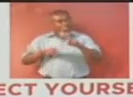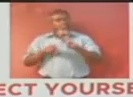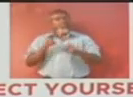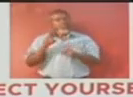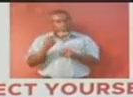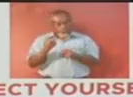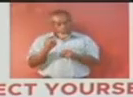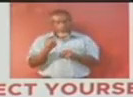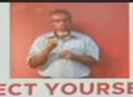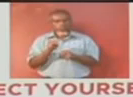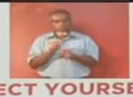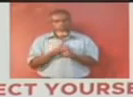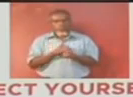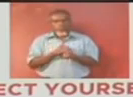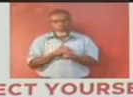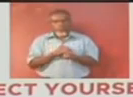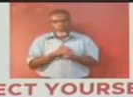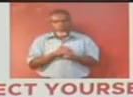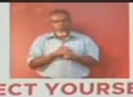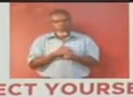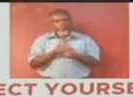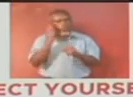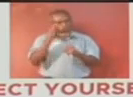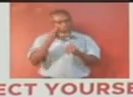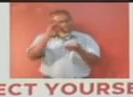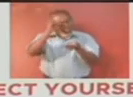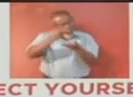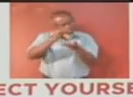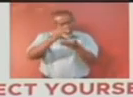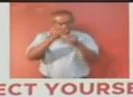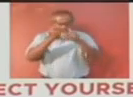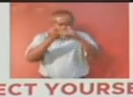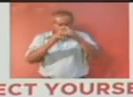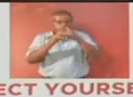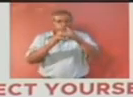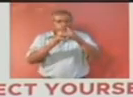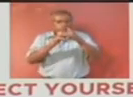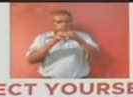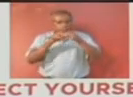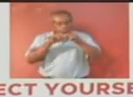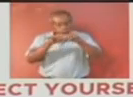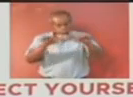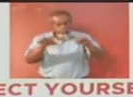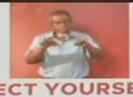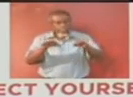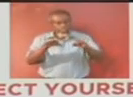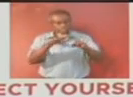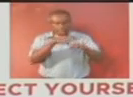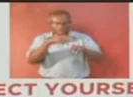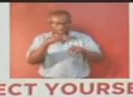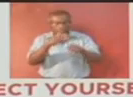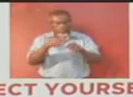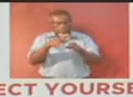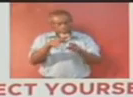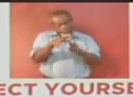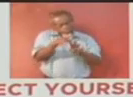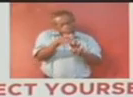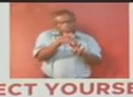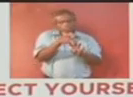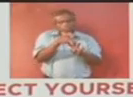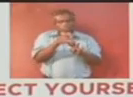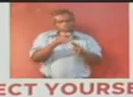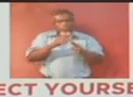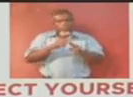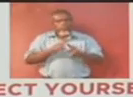illness, and it does to some extent reduce the risk of spread, which are the two important things that the vaccine rollout, the vaccine deployment